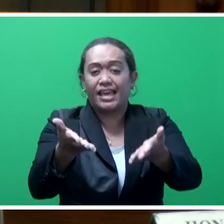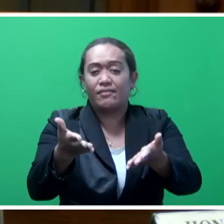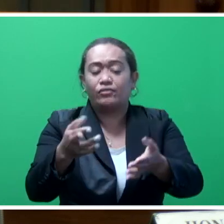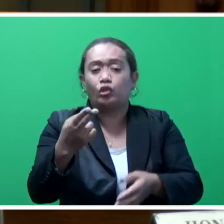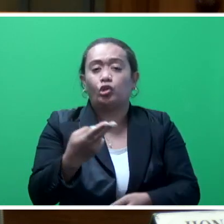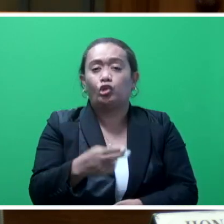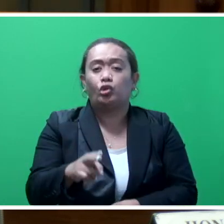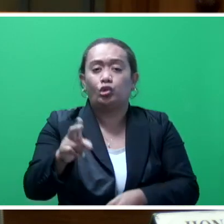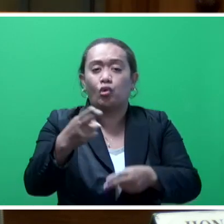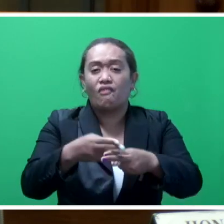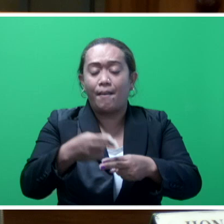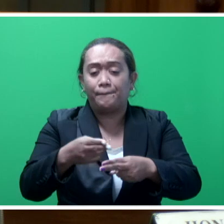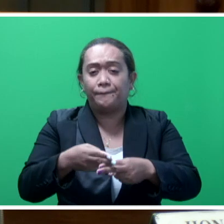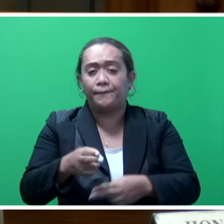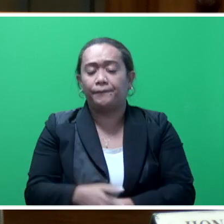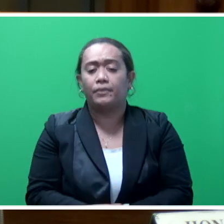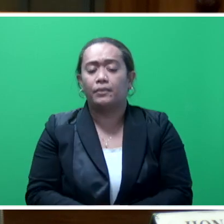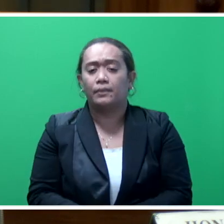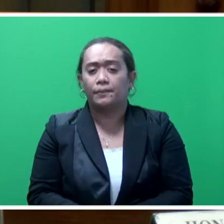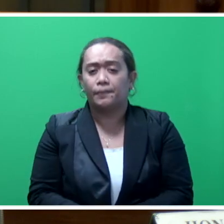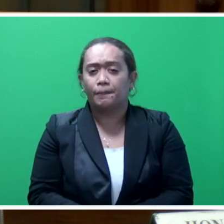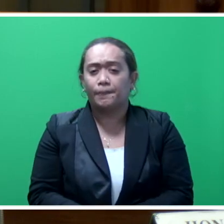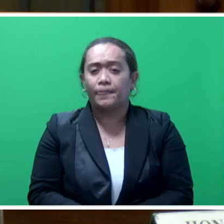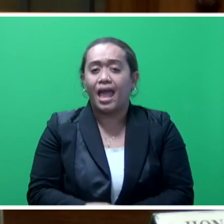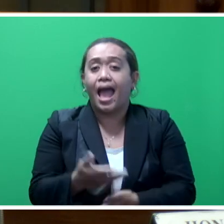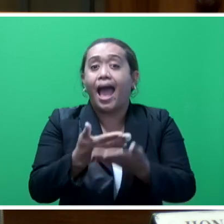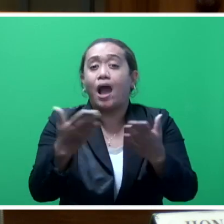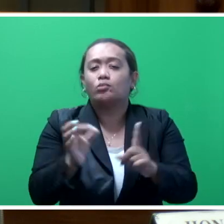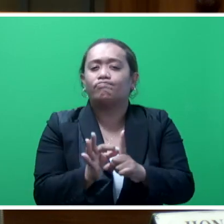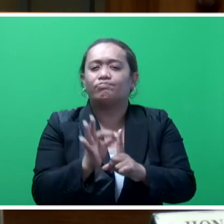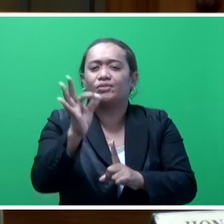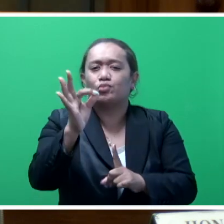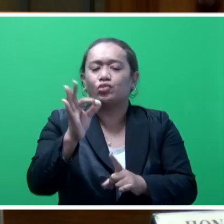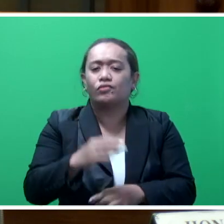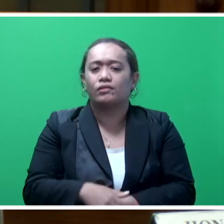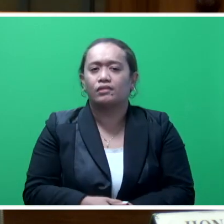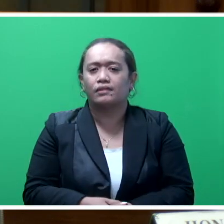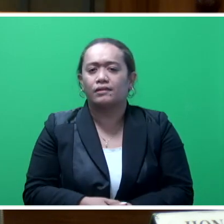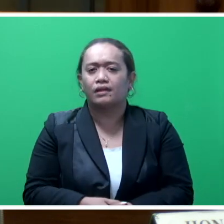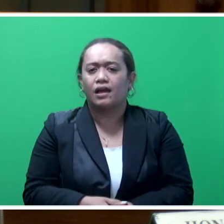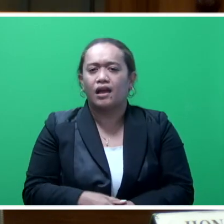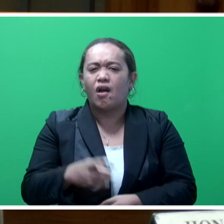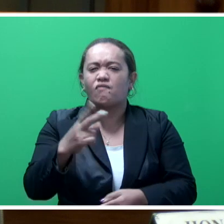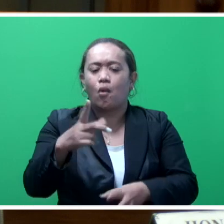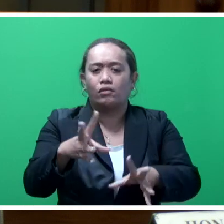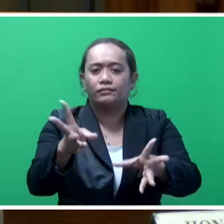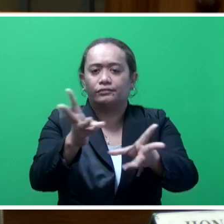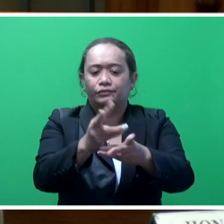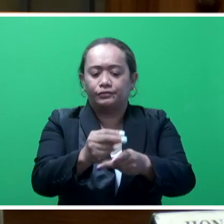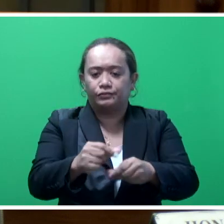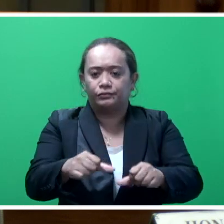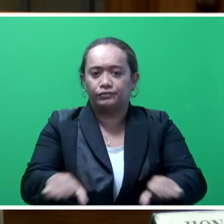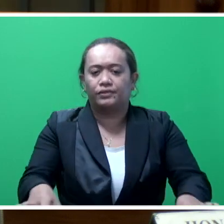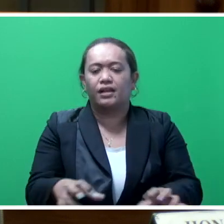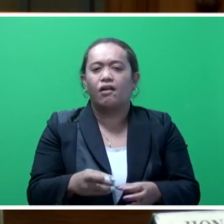can utilize this to enhance faster degradation of the compost that they have got on their